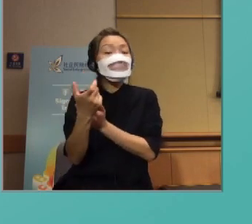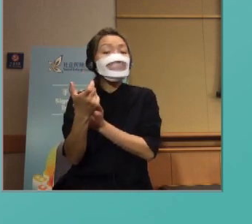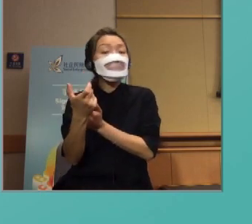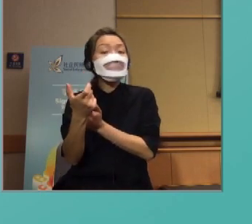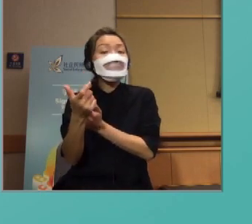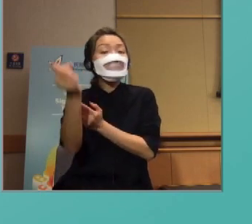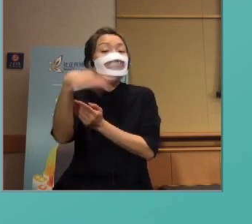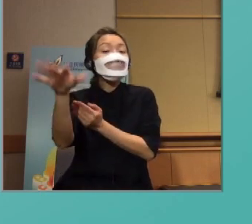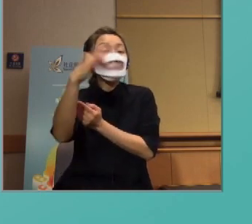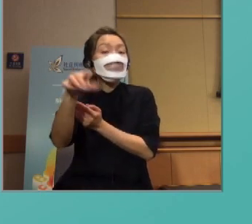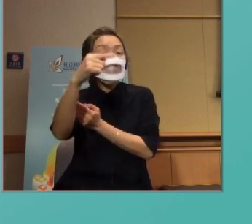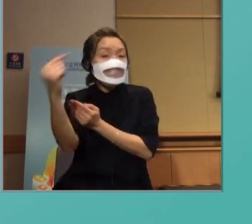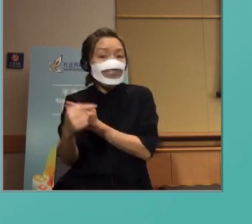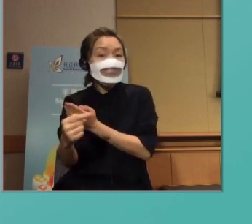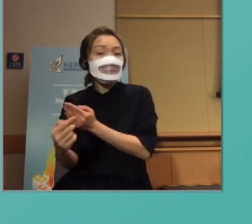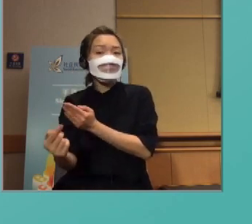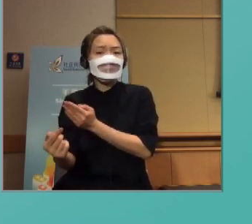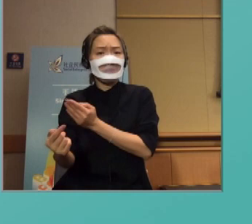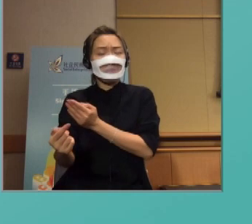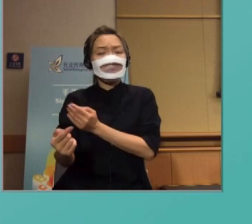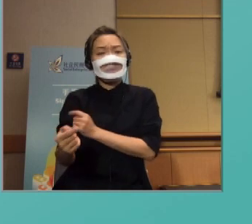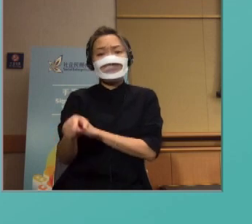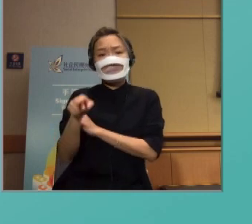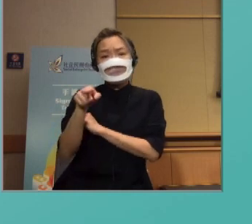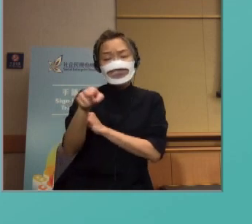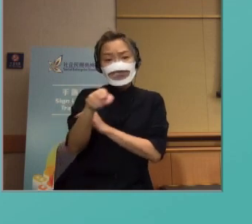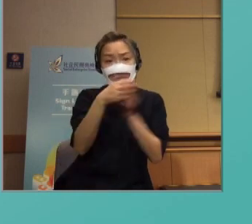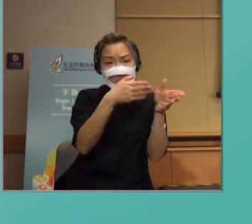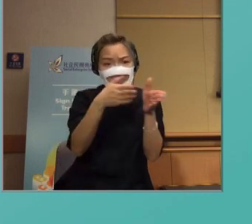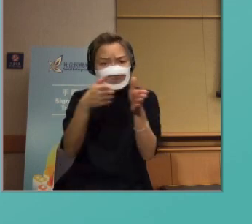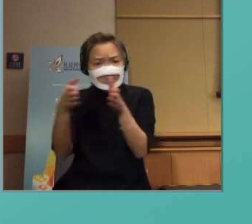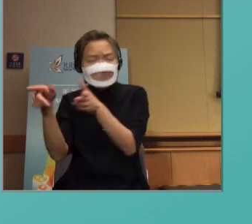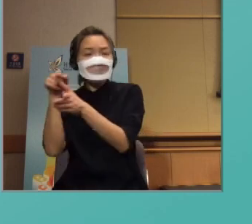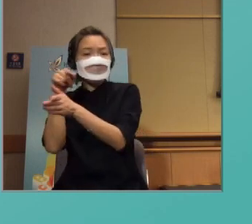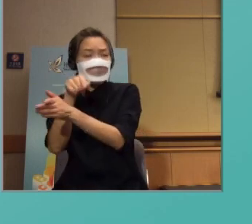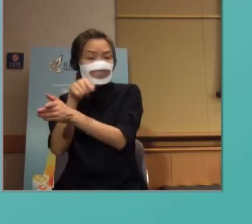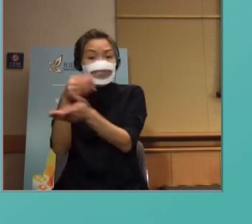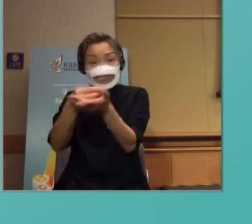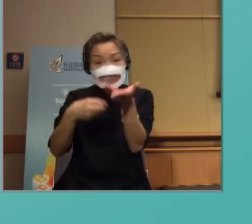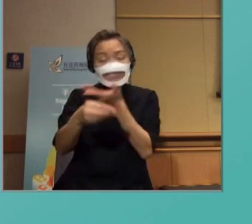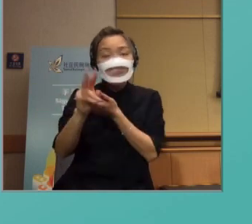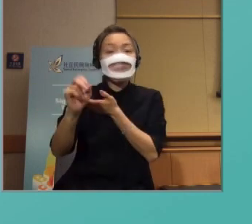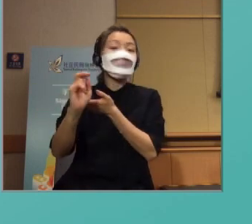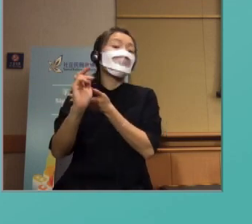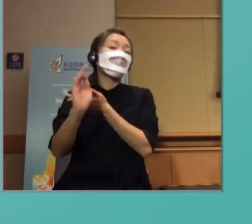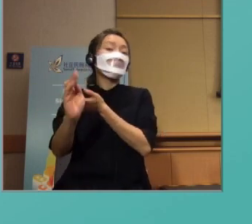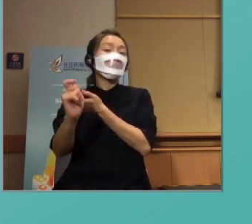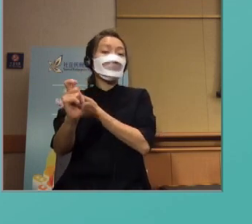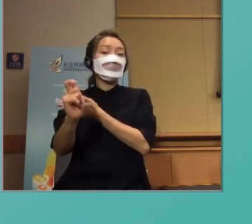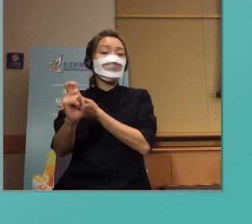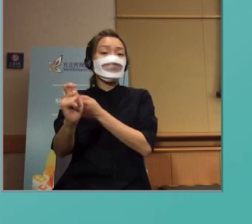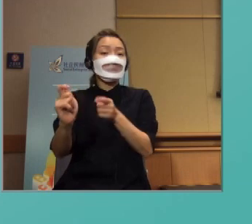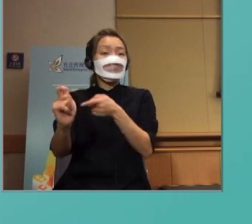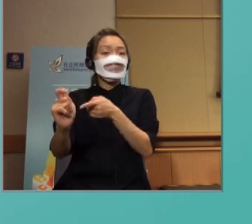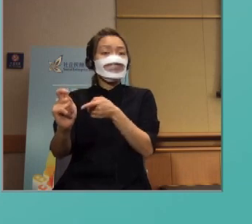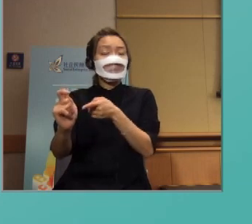basically sustainable revenue income streams from NFTs that could be sold because they can partake in secondary fees, which has been a topic of debate, but